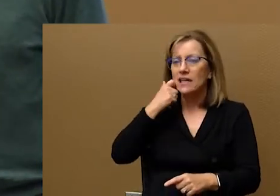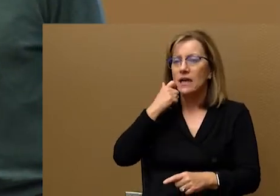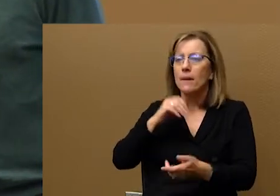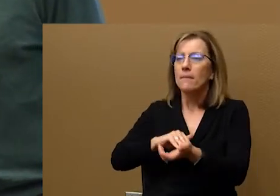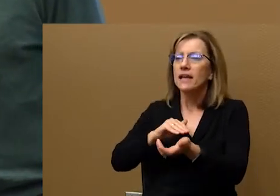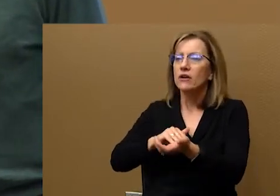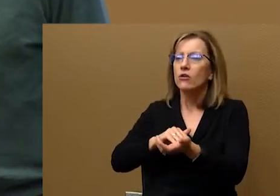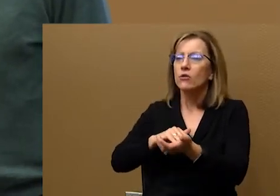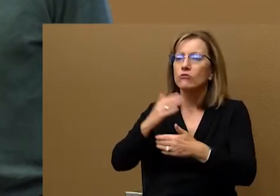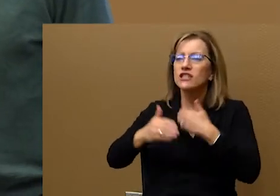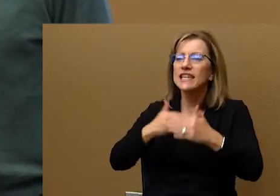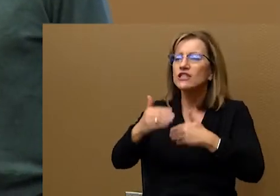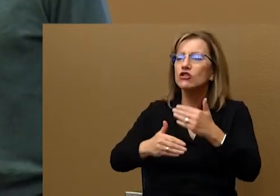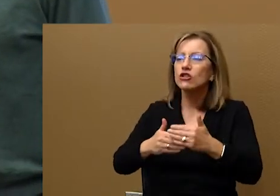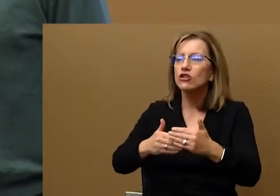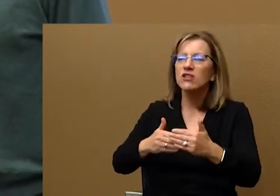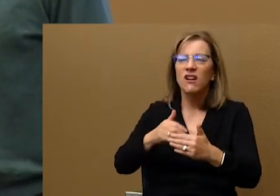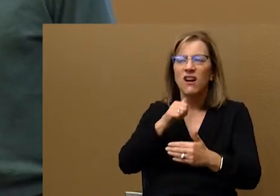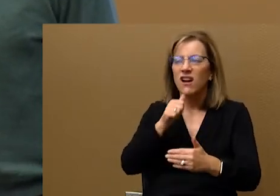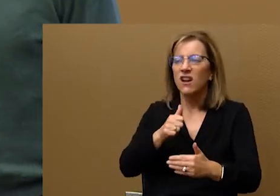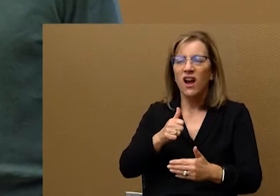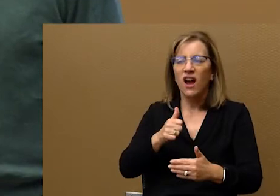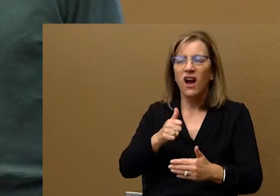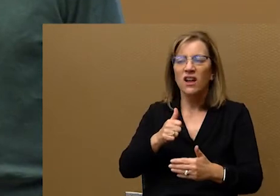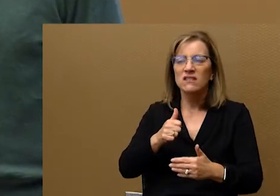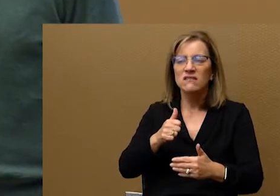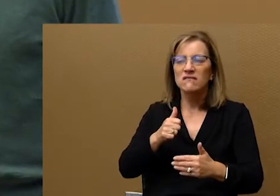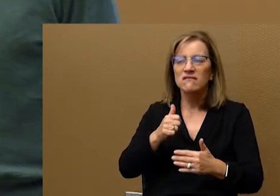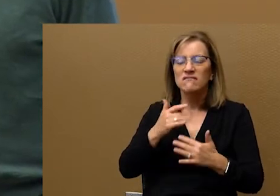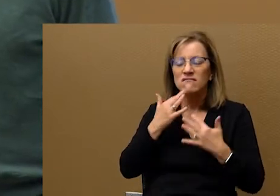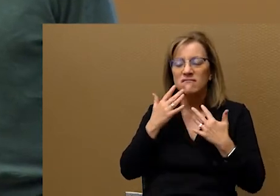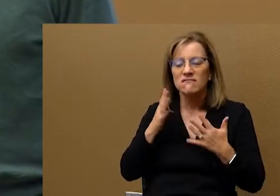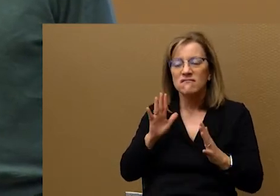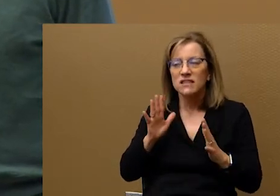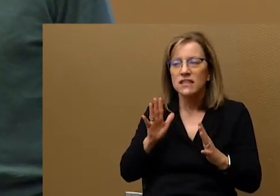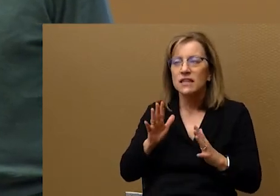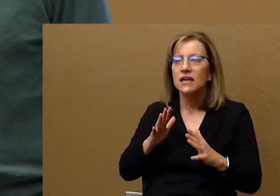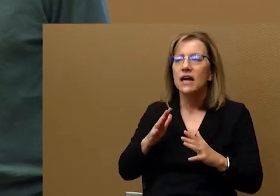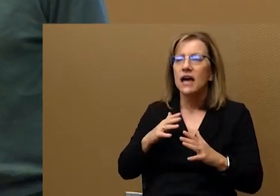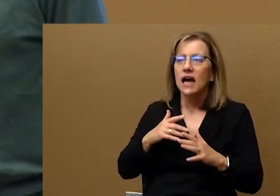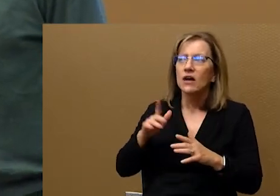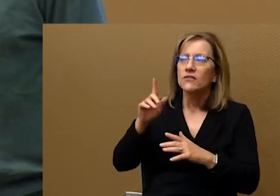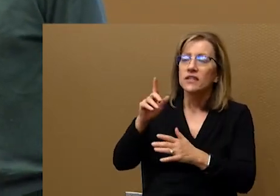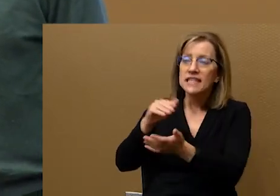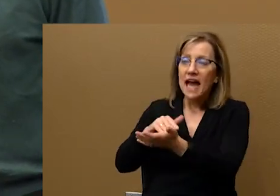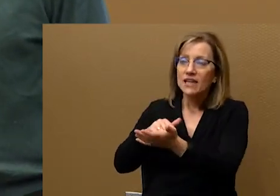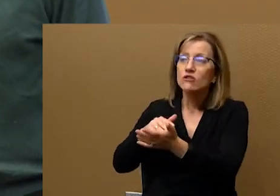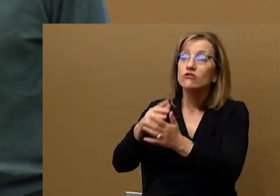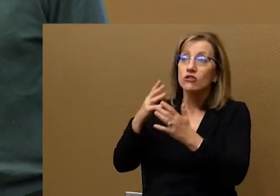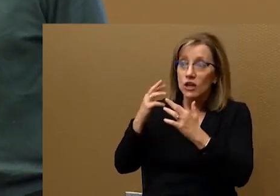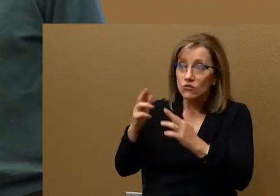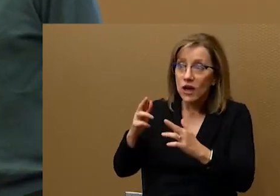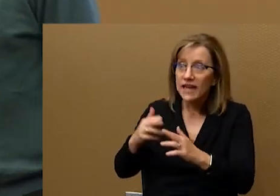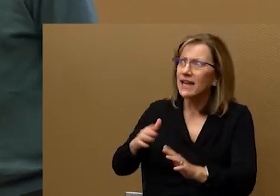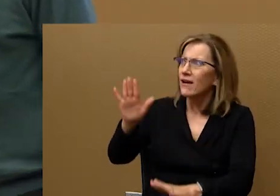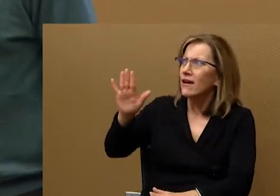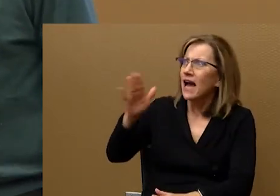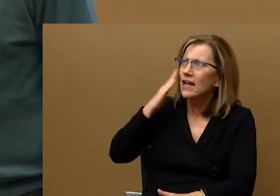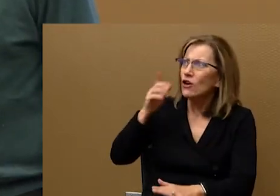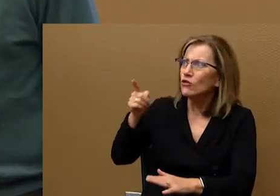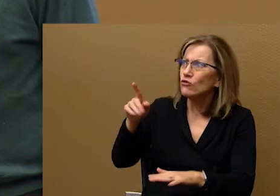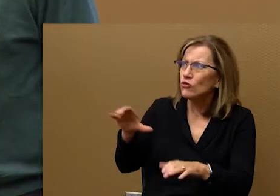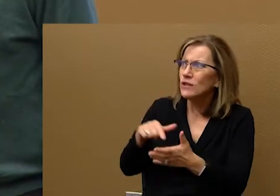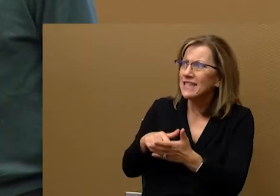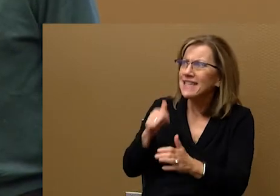medical procedure. And when I was doctor's about to do it, I remember saying to the doctor, I said, I know you do this every